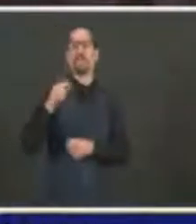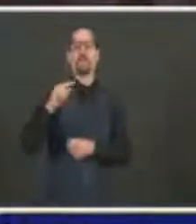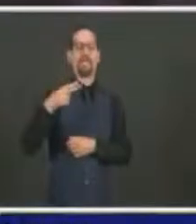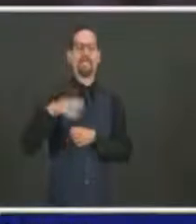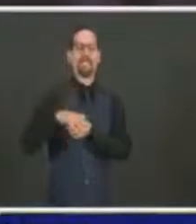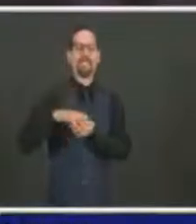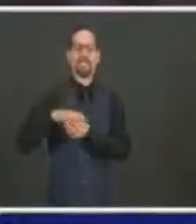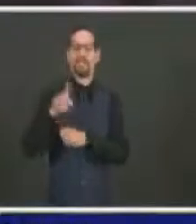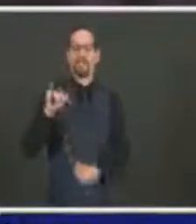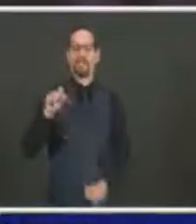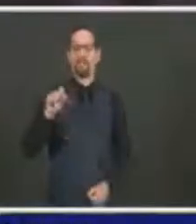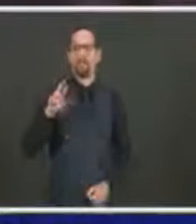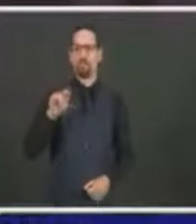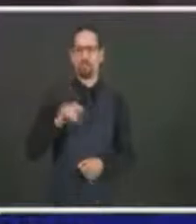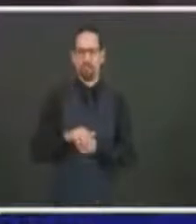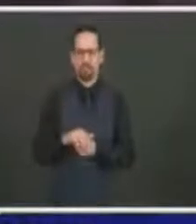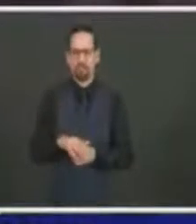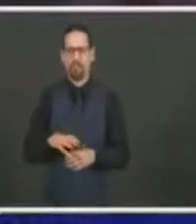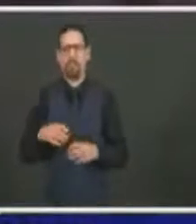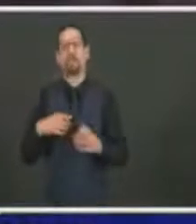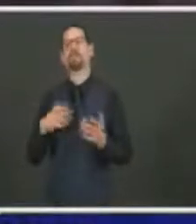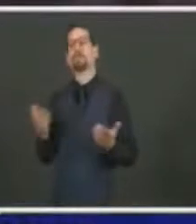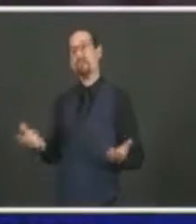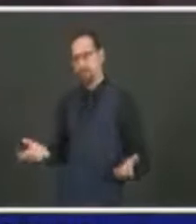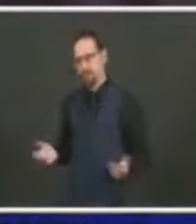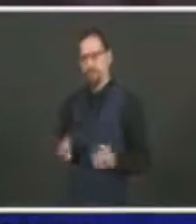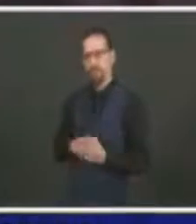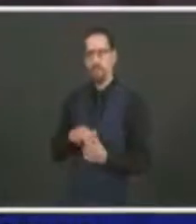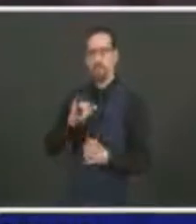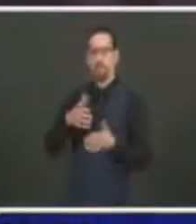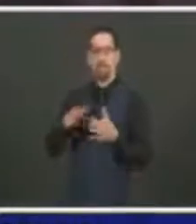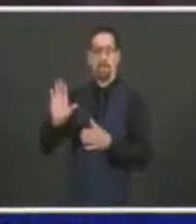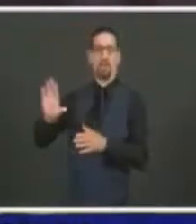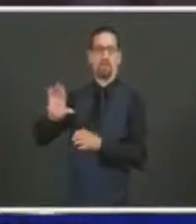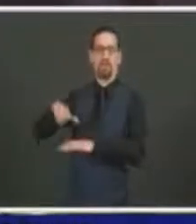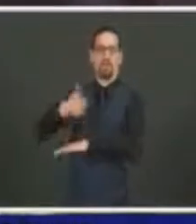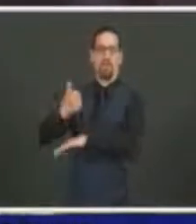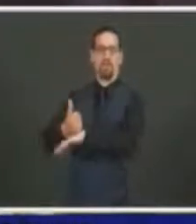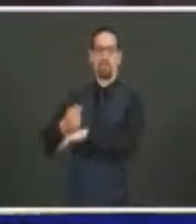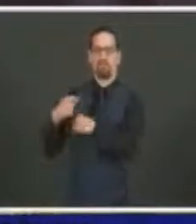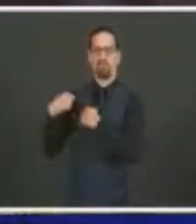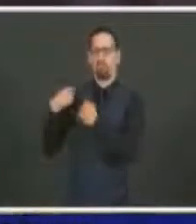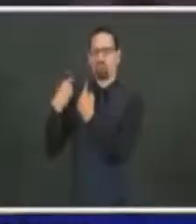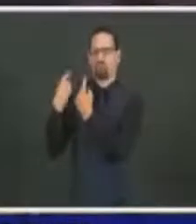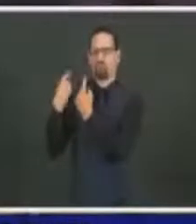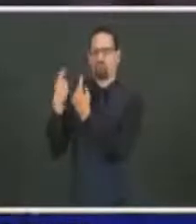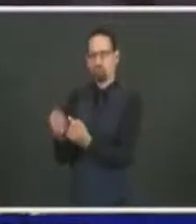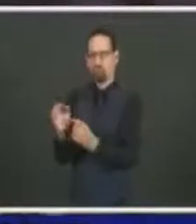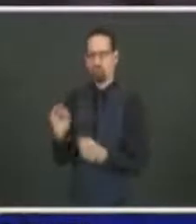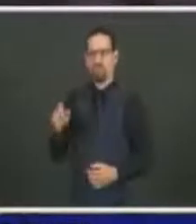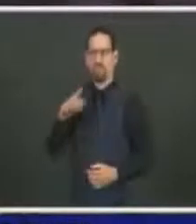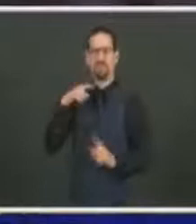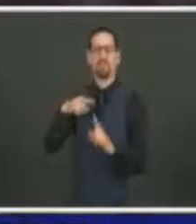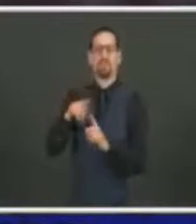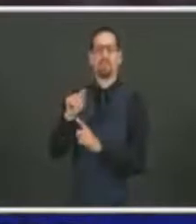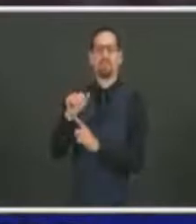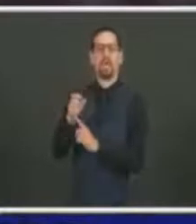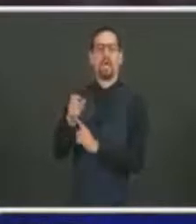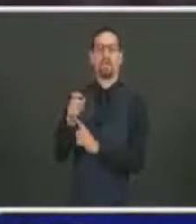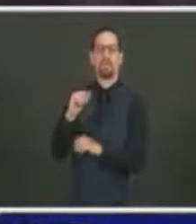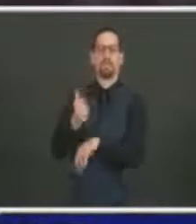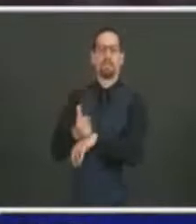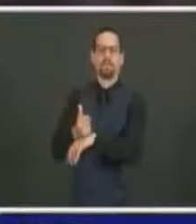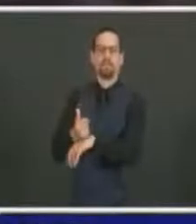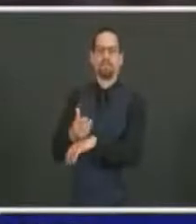framework has been articulated to date, the tax is structured as a TIF or a super TIF, tax increment